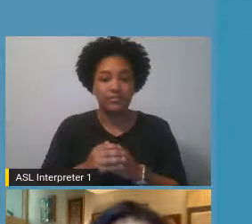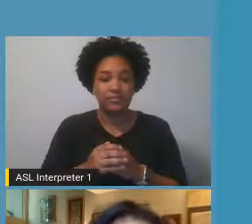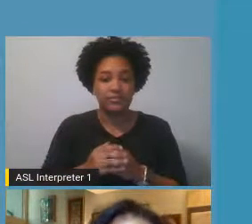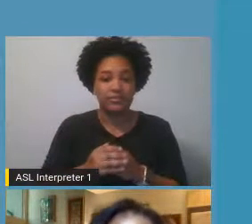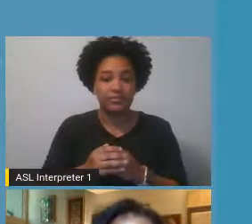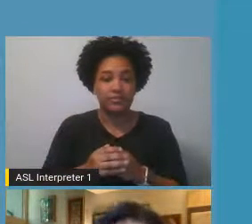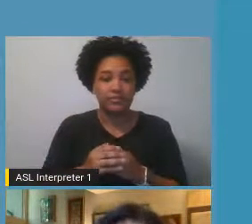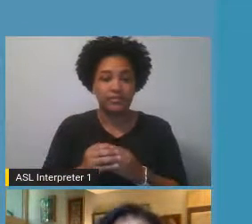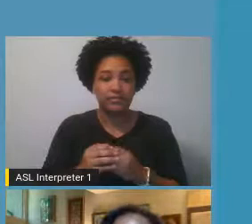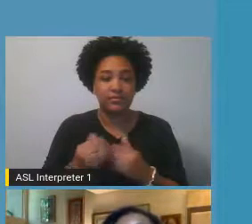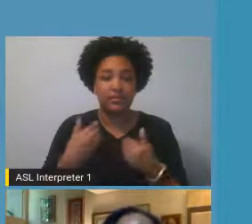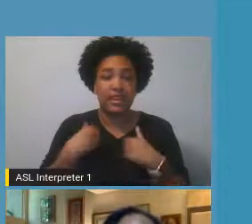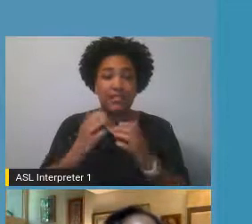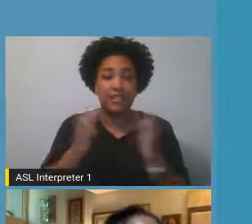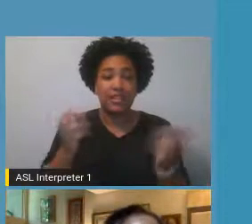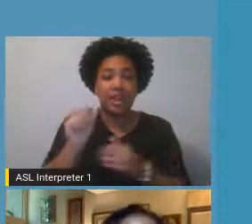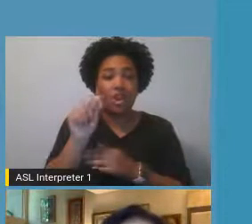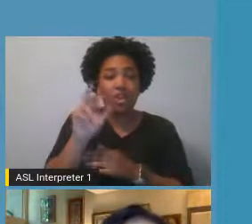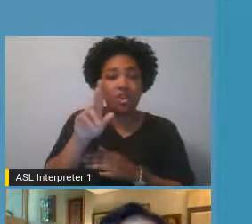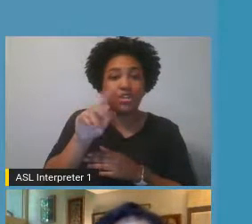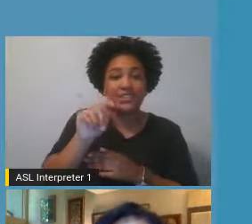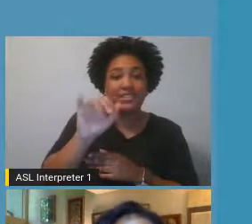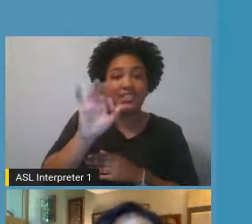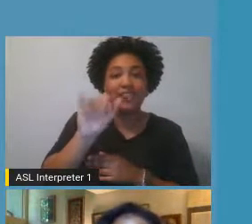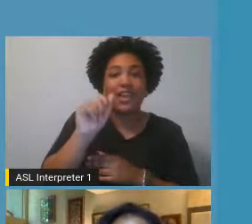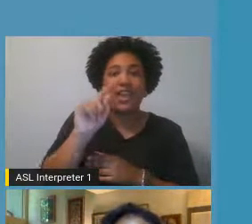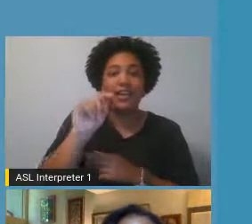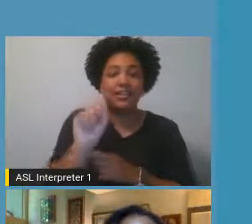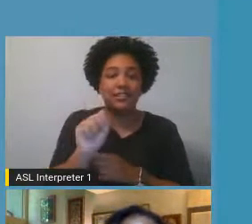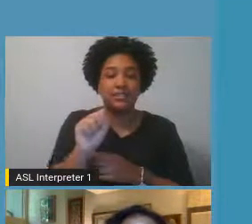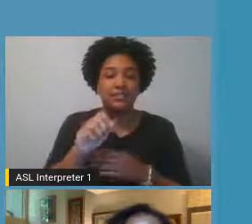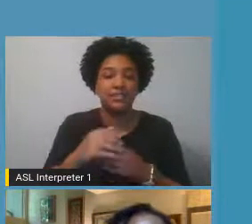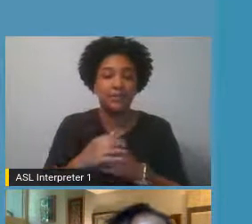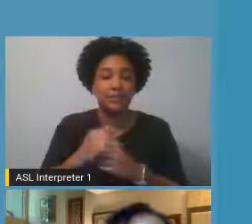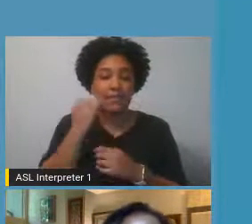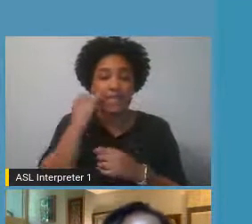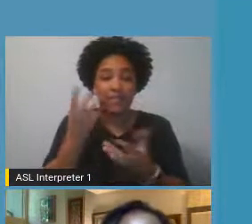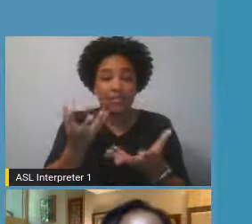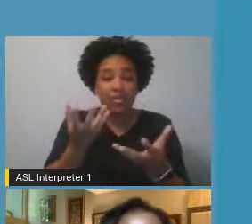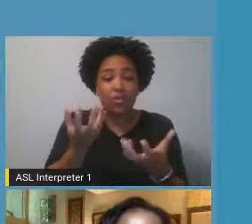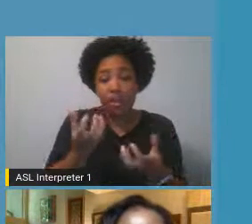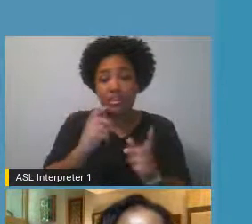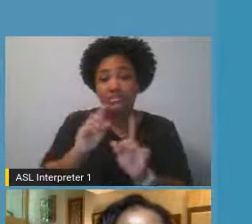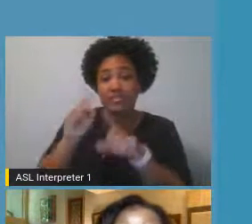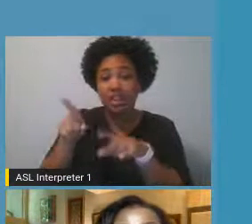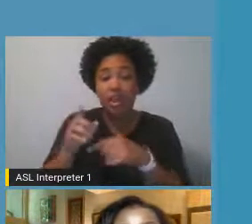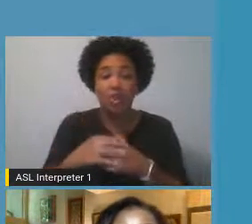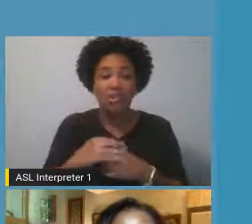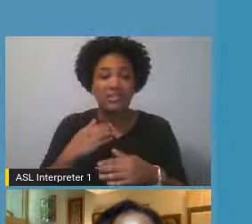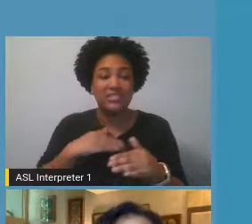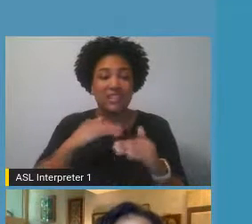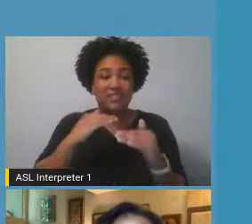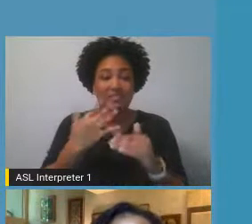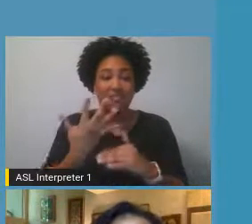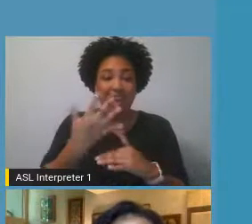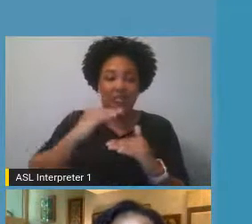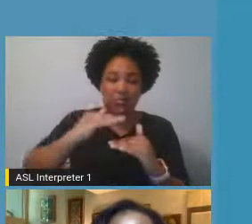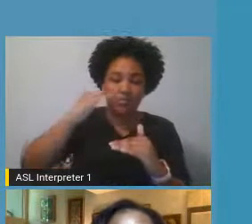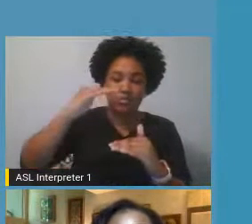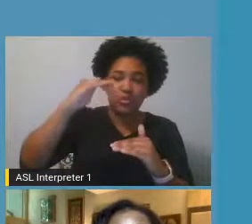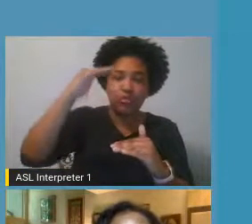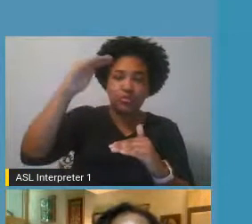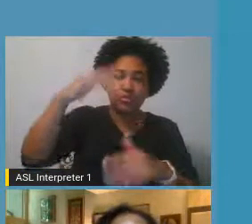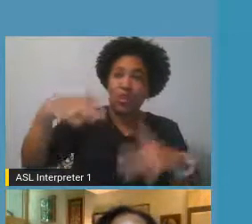the opportunity to go to the museum, it's five levels of just everything you ever wanted to know about African-American